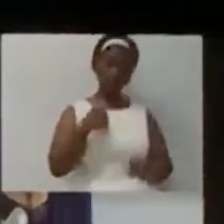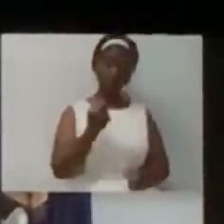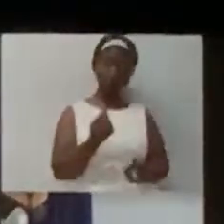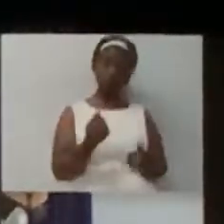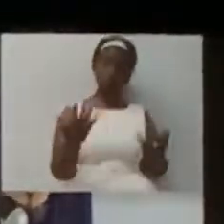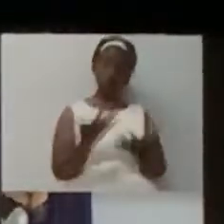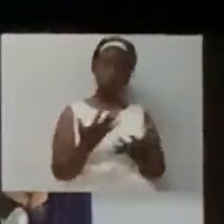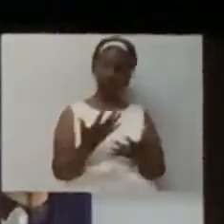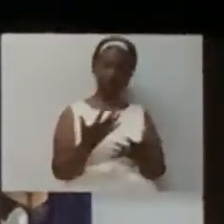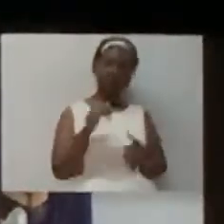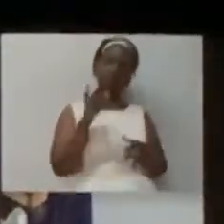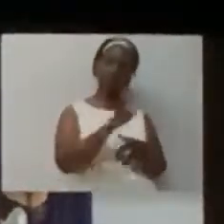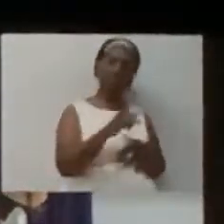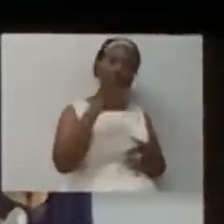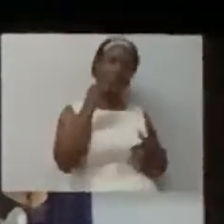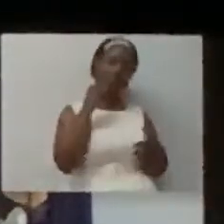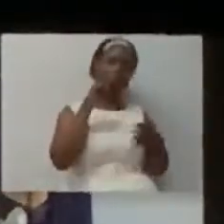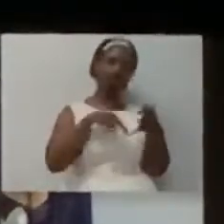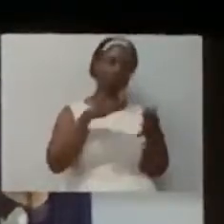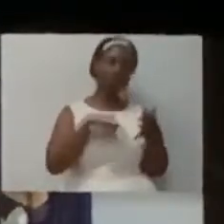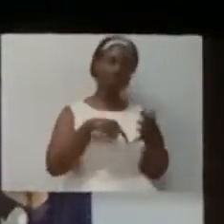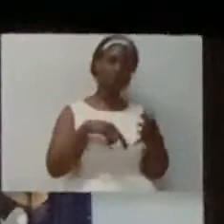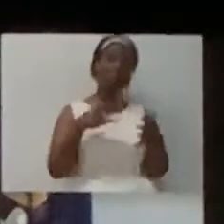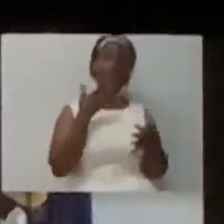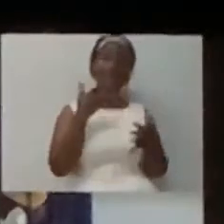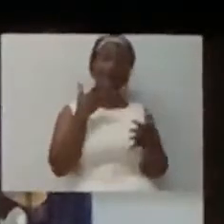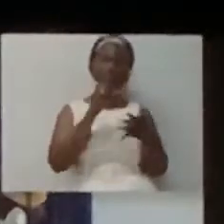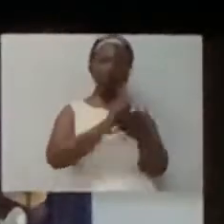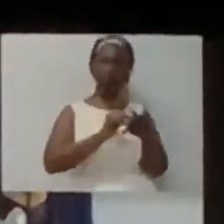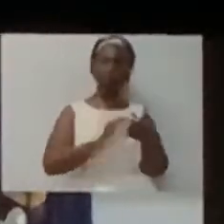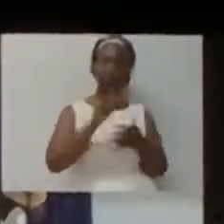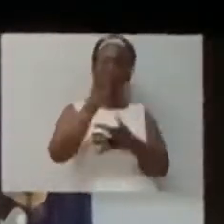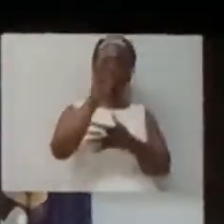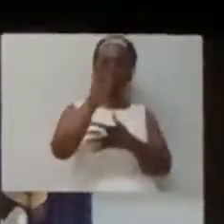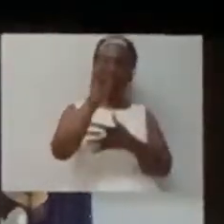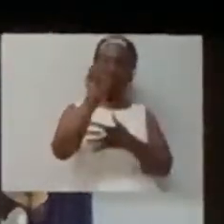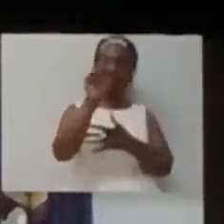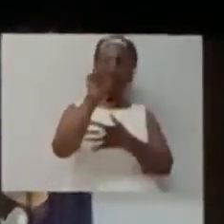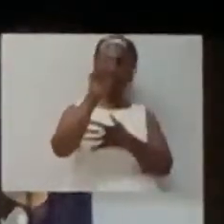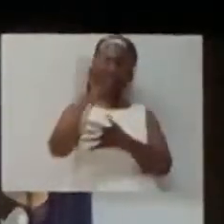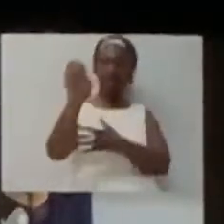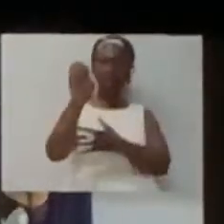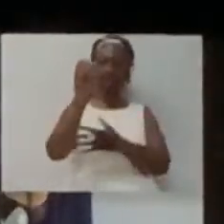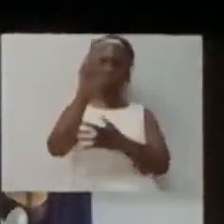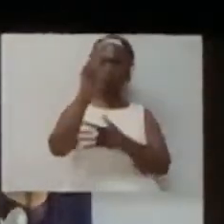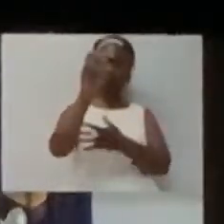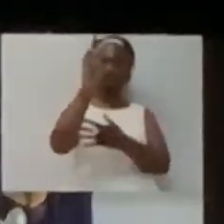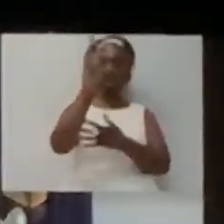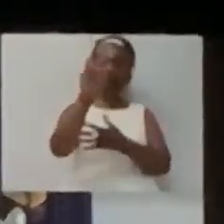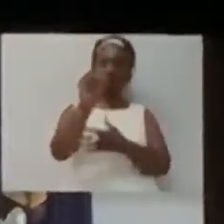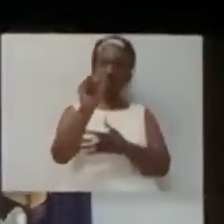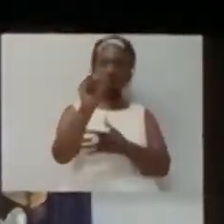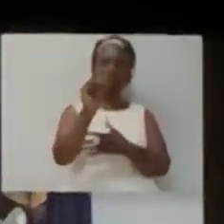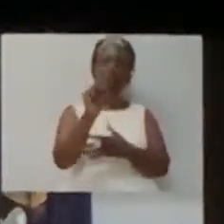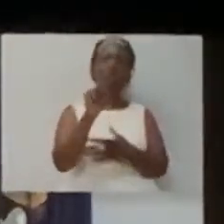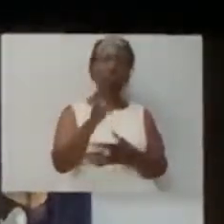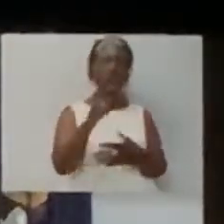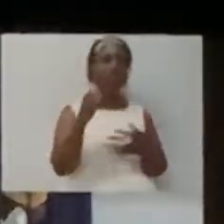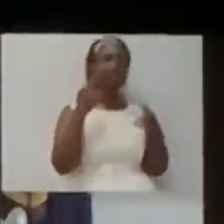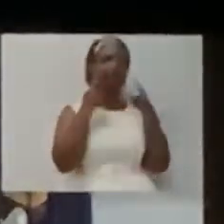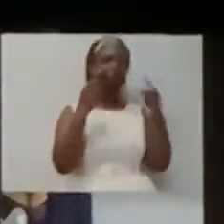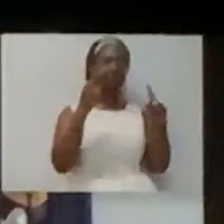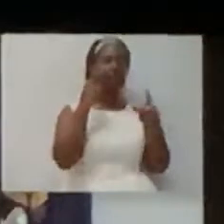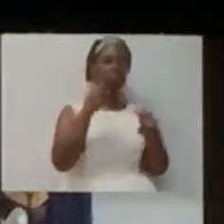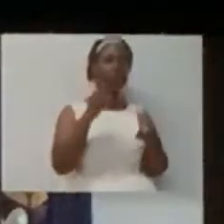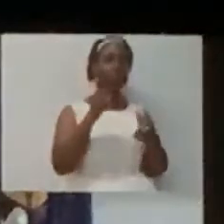to reading and listening to one of my favorite authors of all times, Brené Brown. Brené is known for her work around